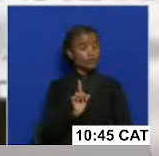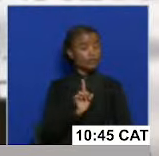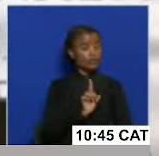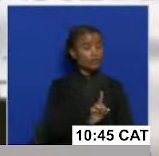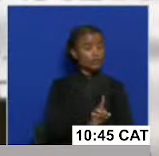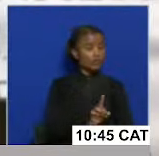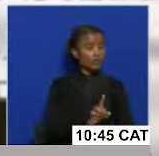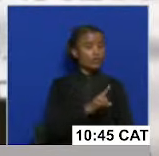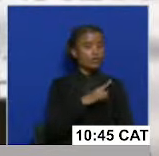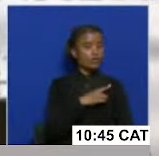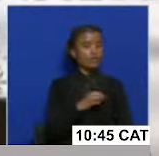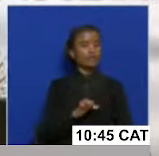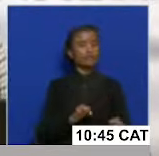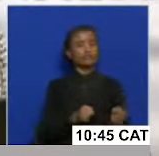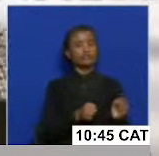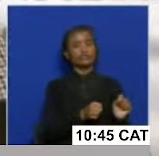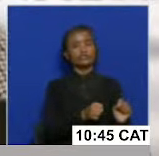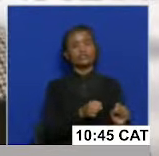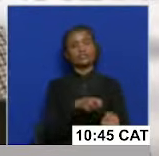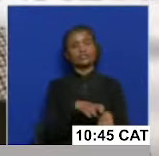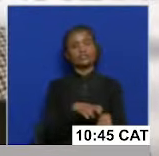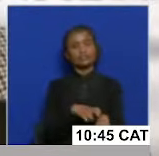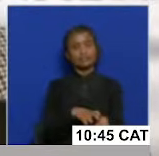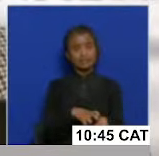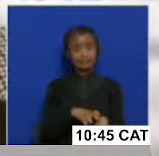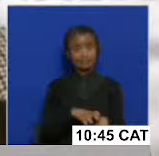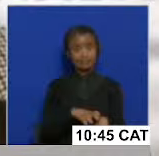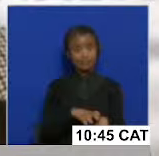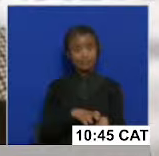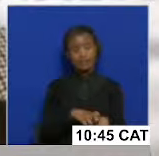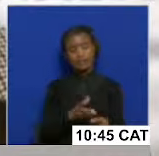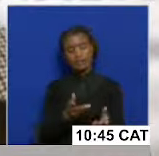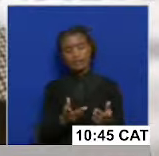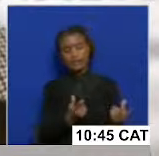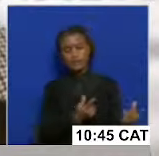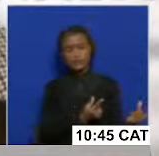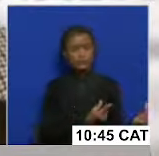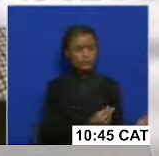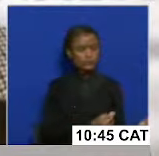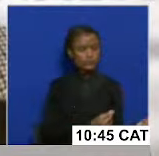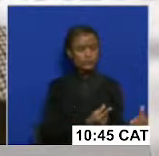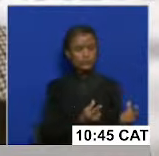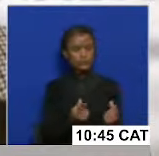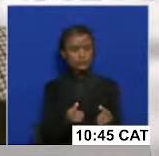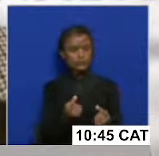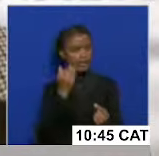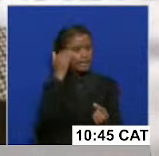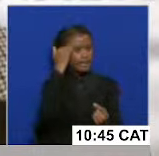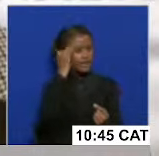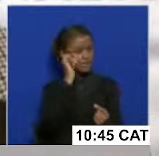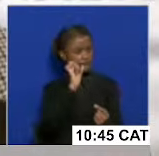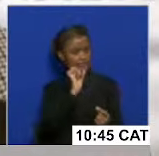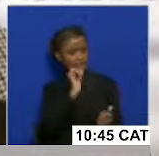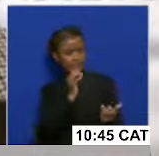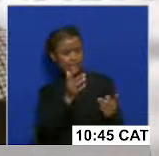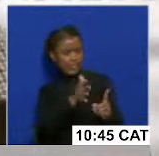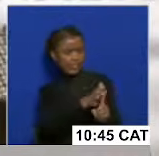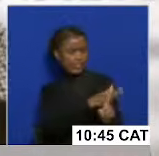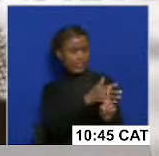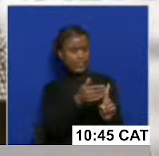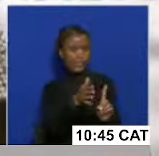strategy of how you will play with his mind. So if you have full information,